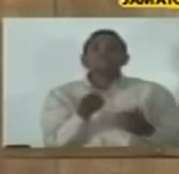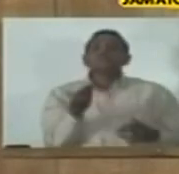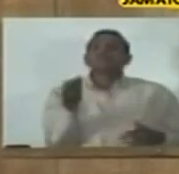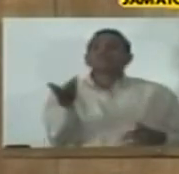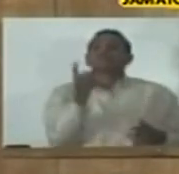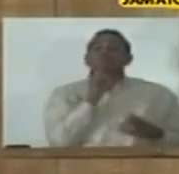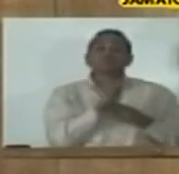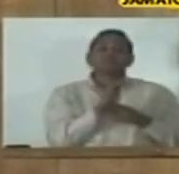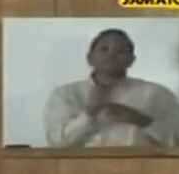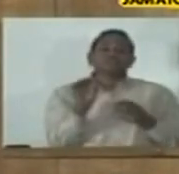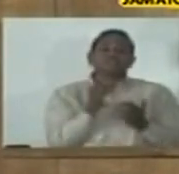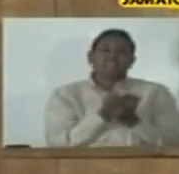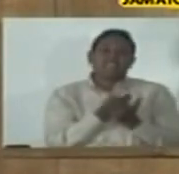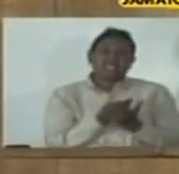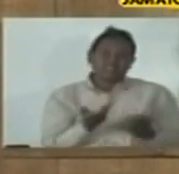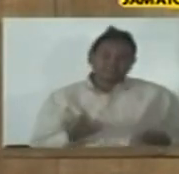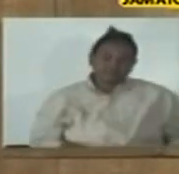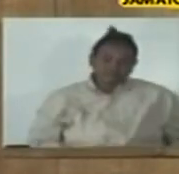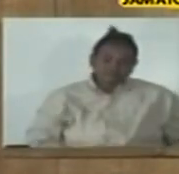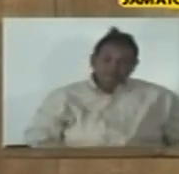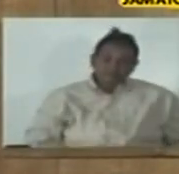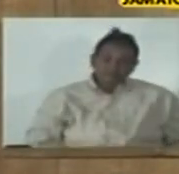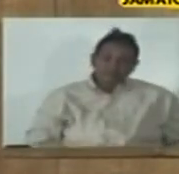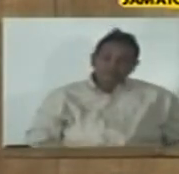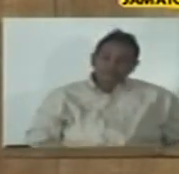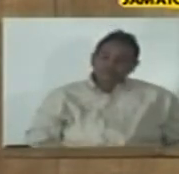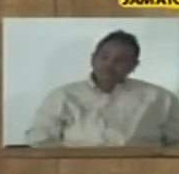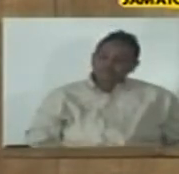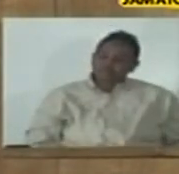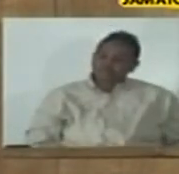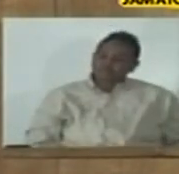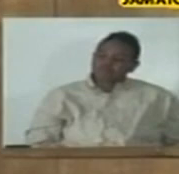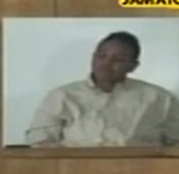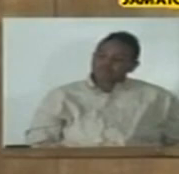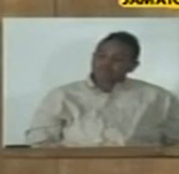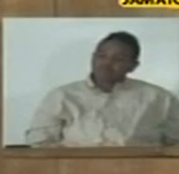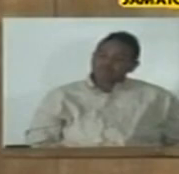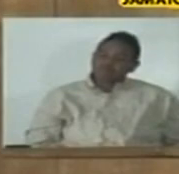of Finance. And they know